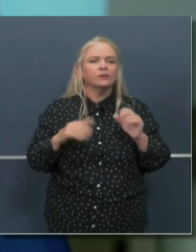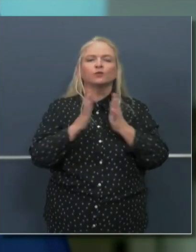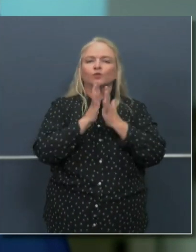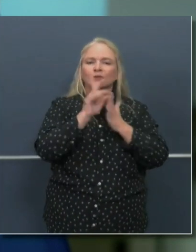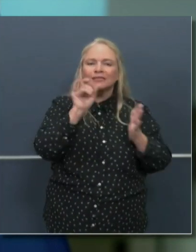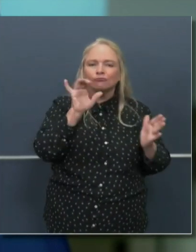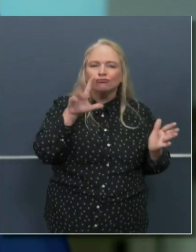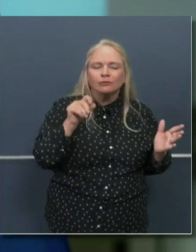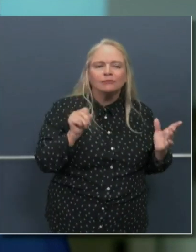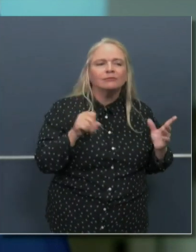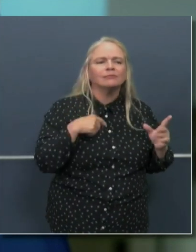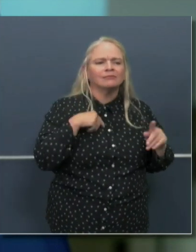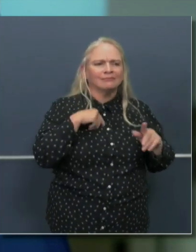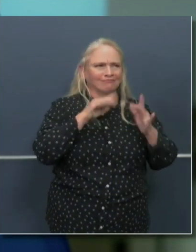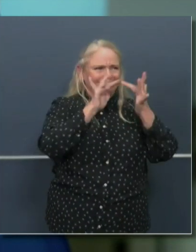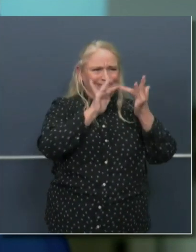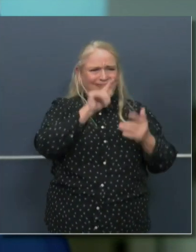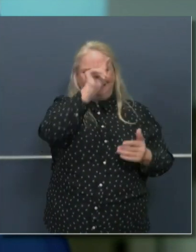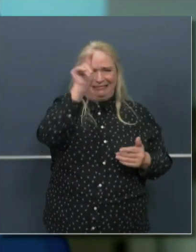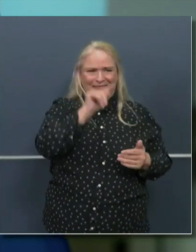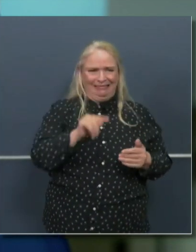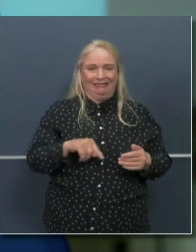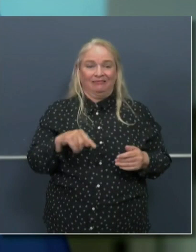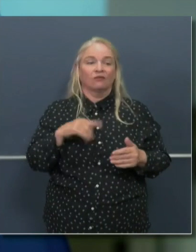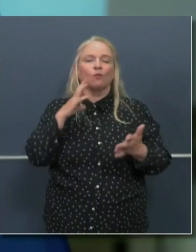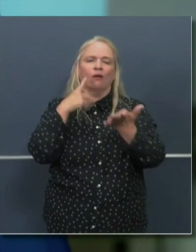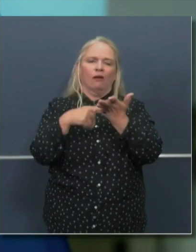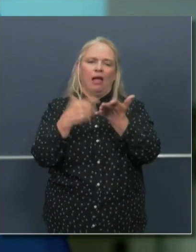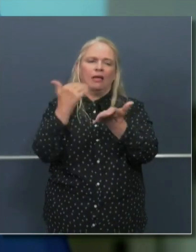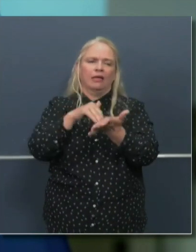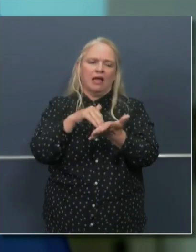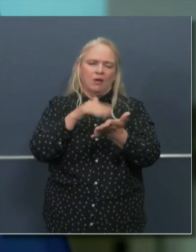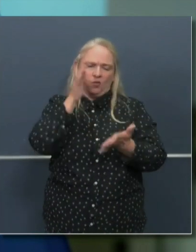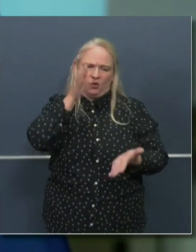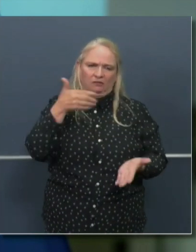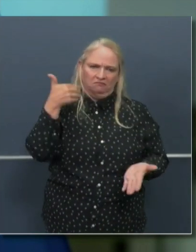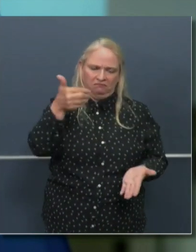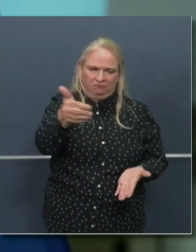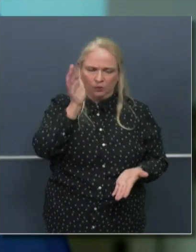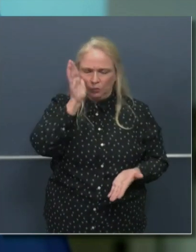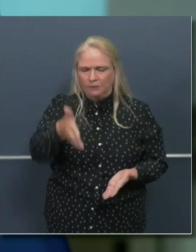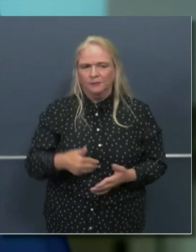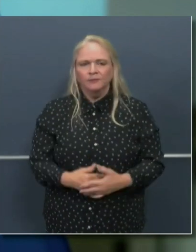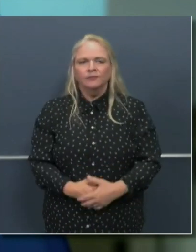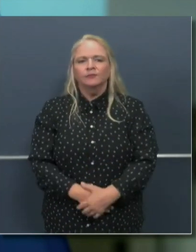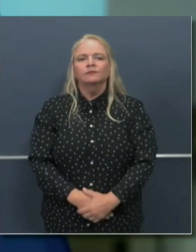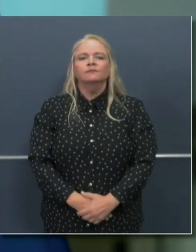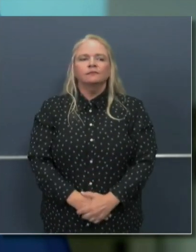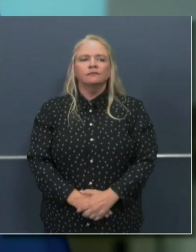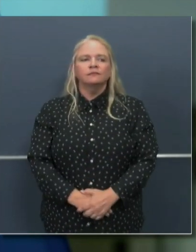more on this topic over the course of the next days and weeks. Adam Beam, AP.